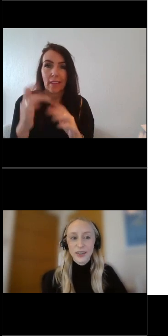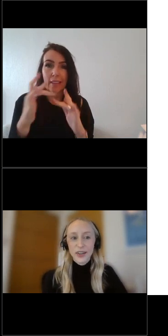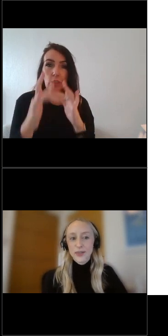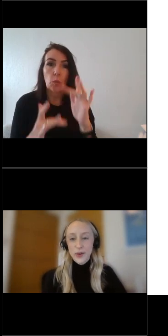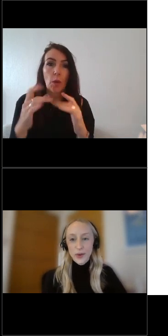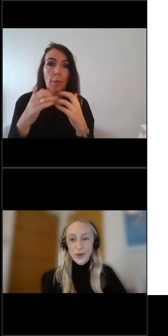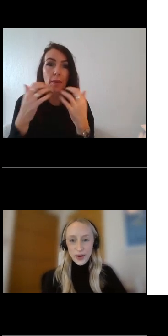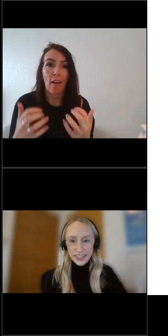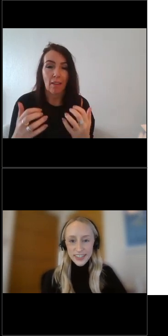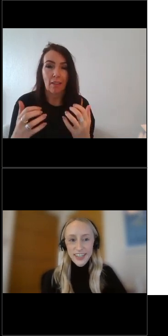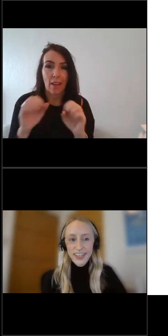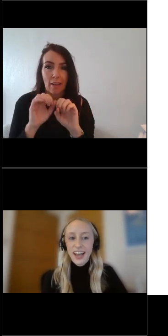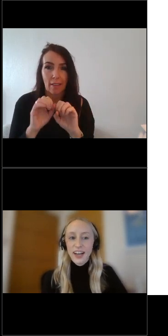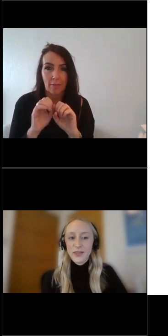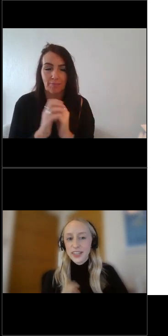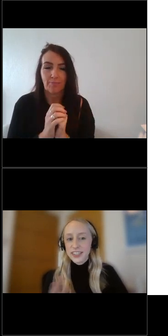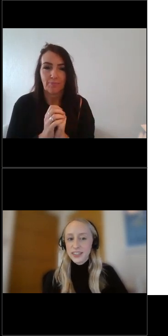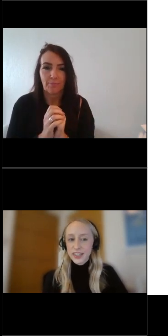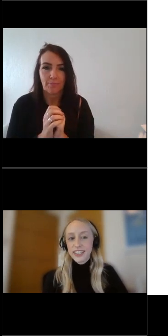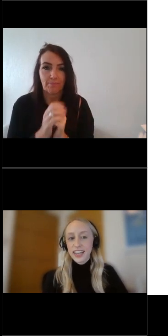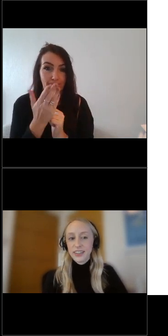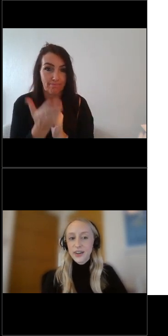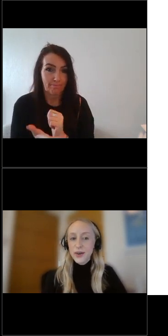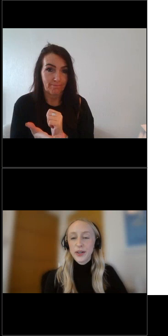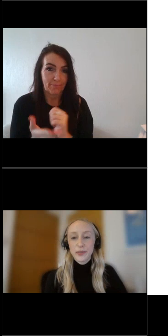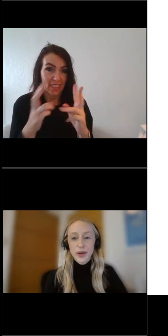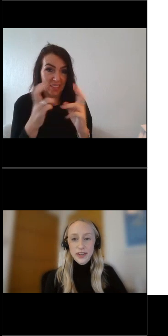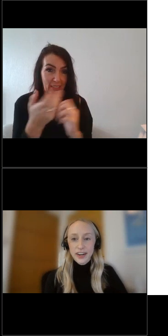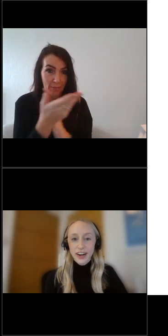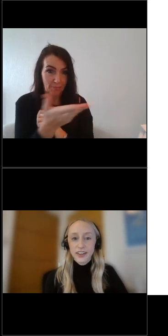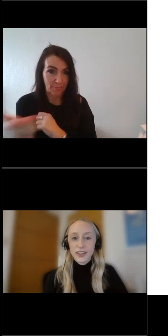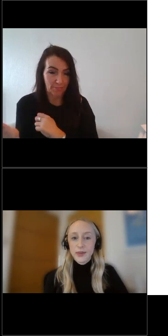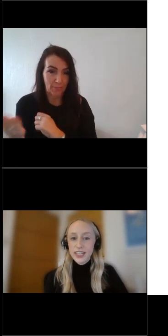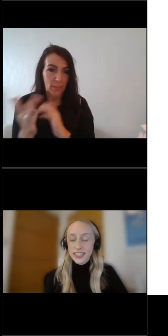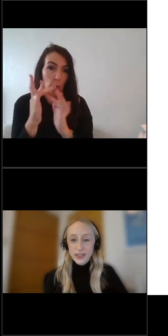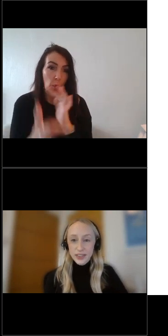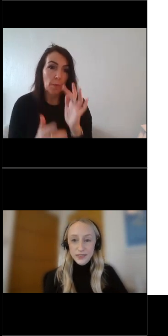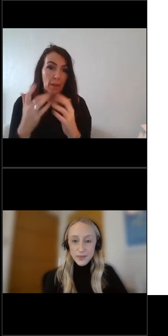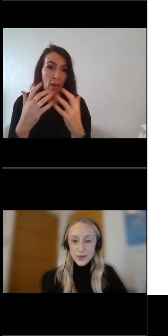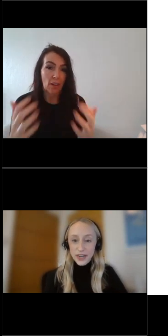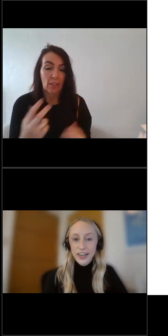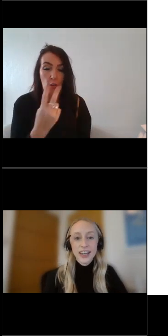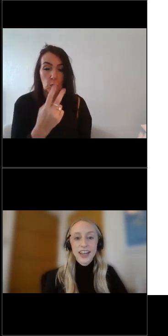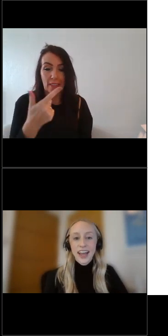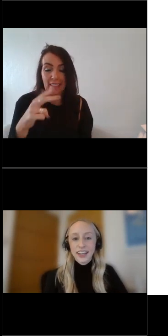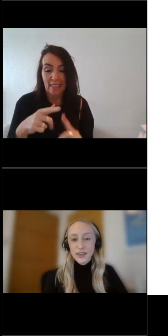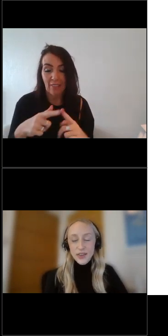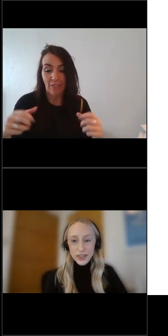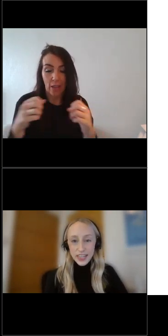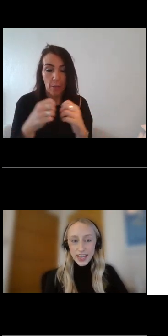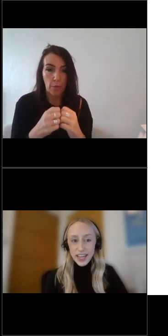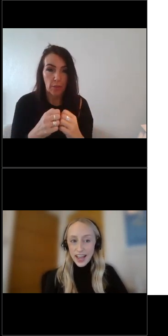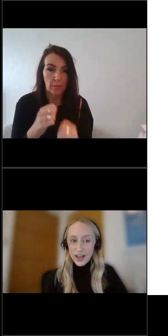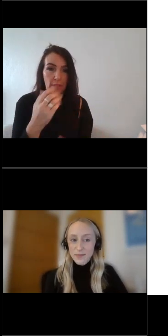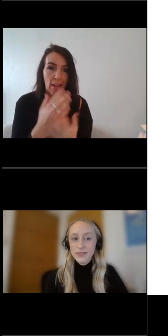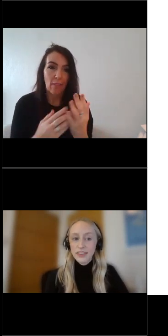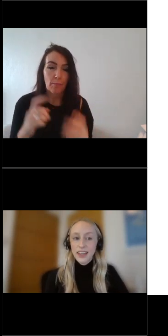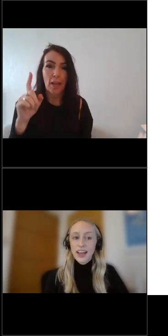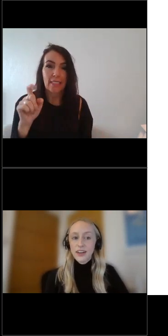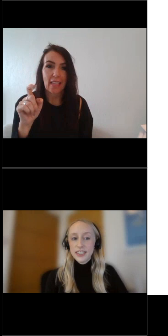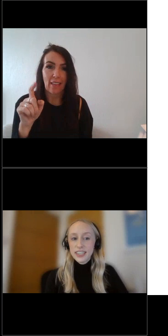and launch a poll question. So here's a notice to let you know about our webinar on the 27th of February at 11:30